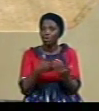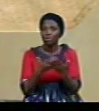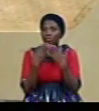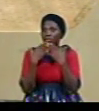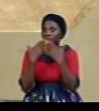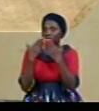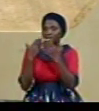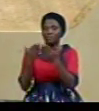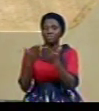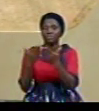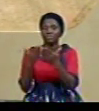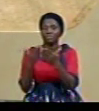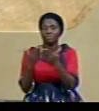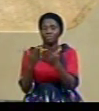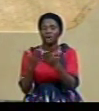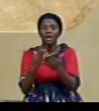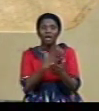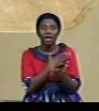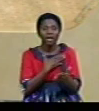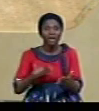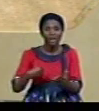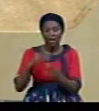wisdom Thanksgiving